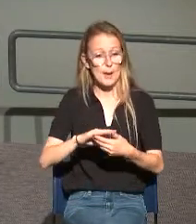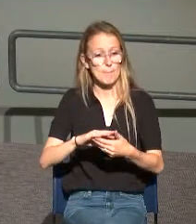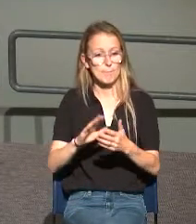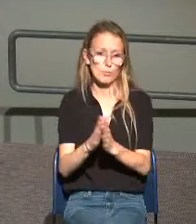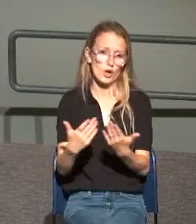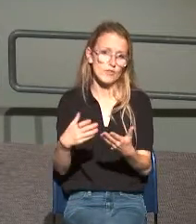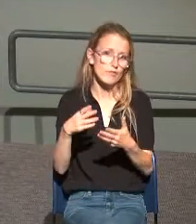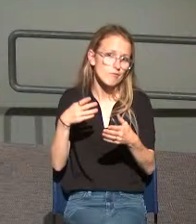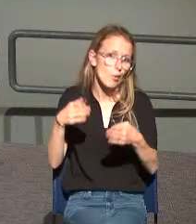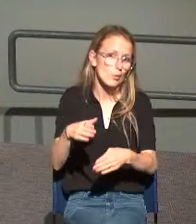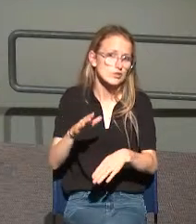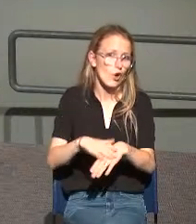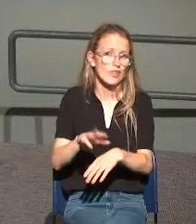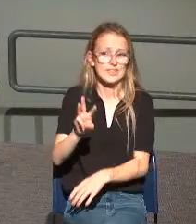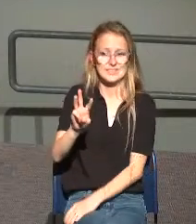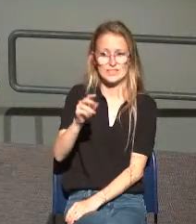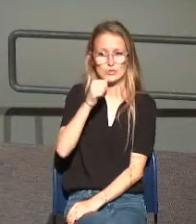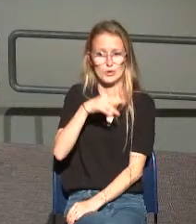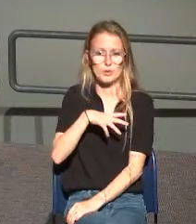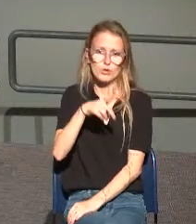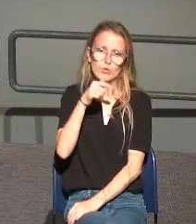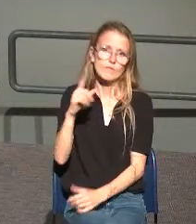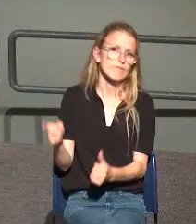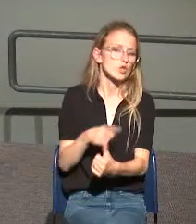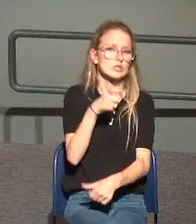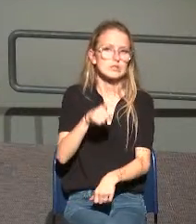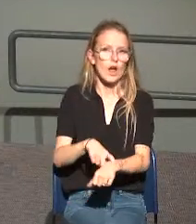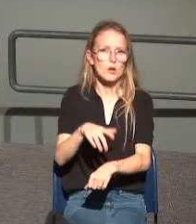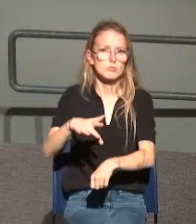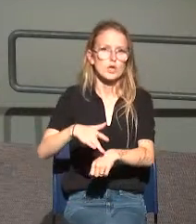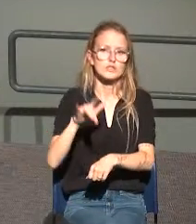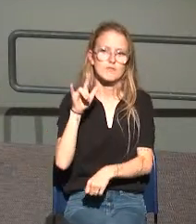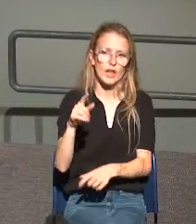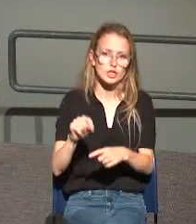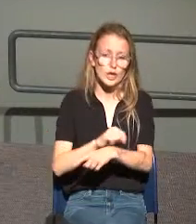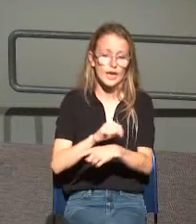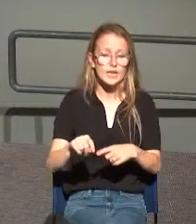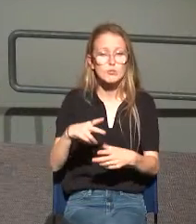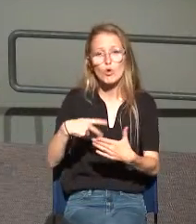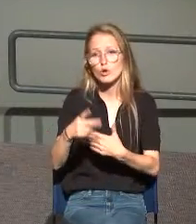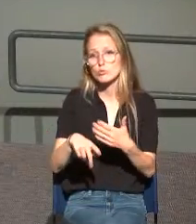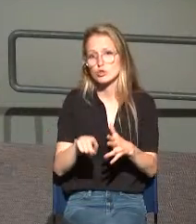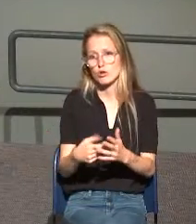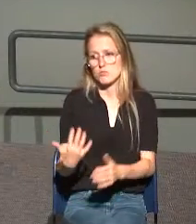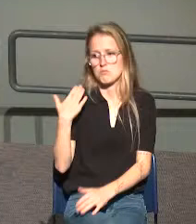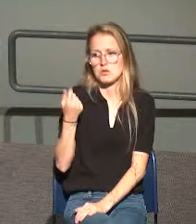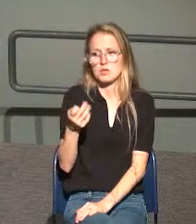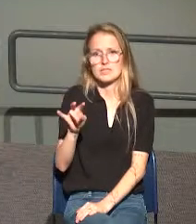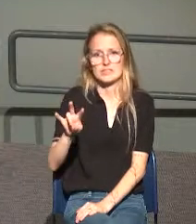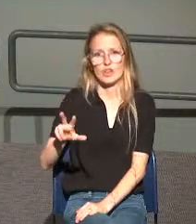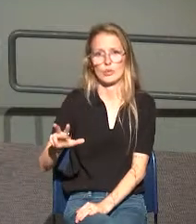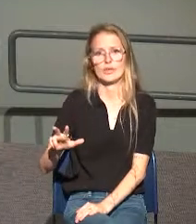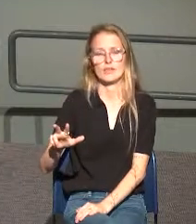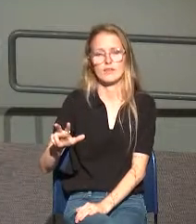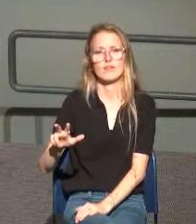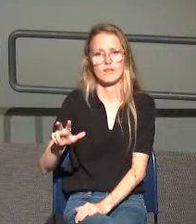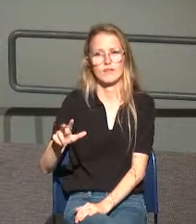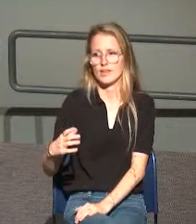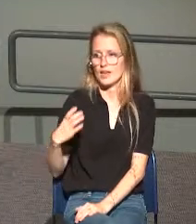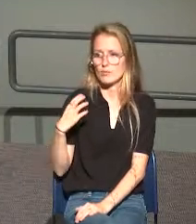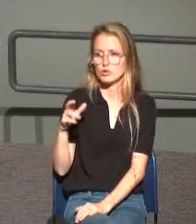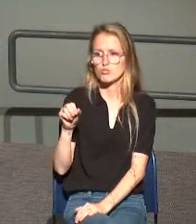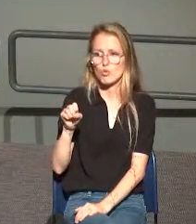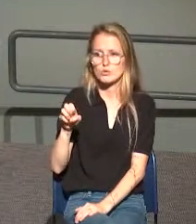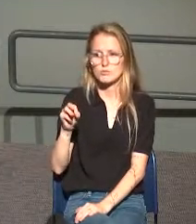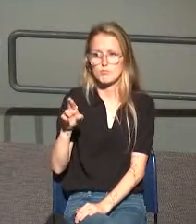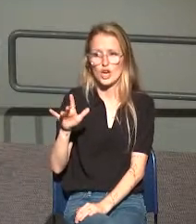to officially go through U.S. military flight training. The program started in 1973. Captain Rosemary